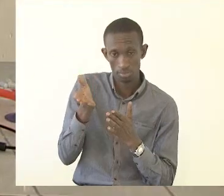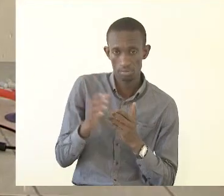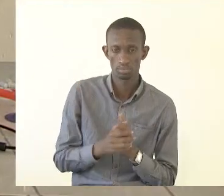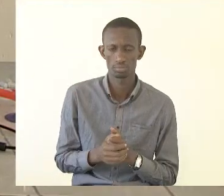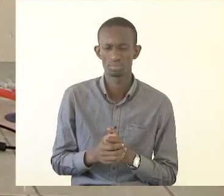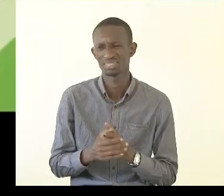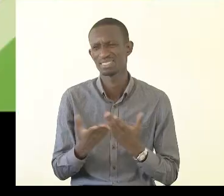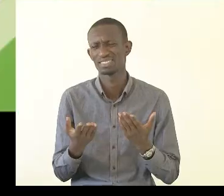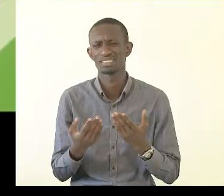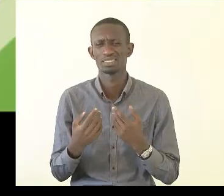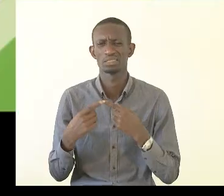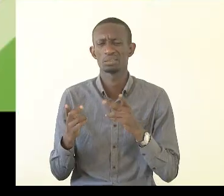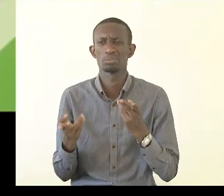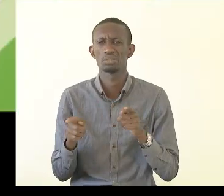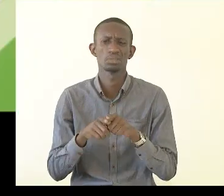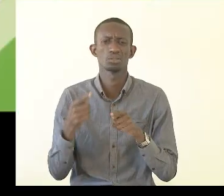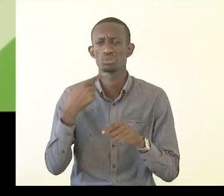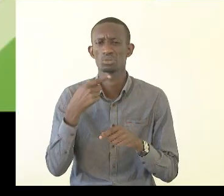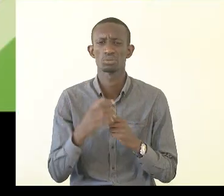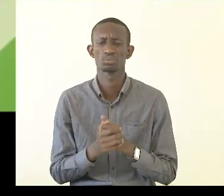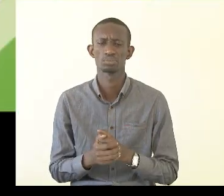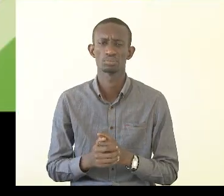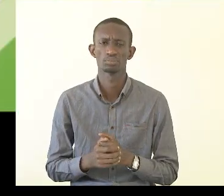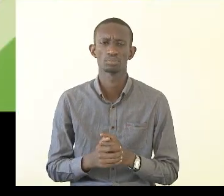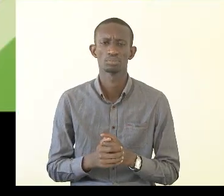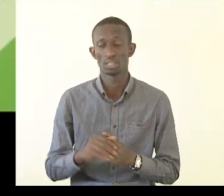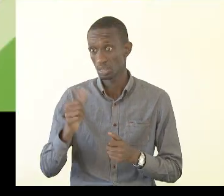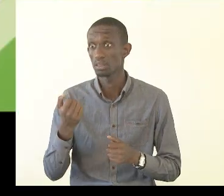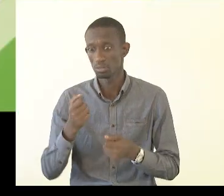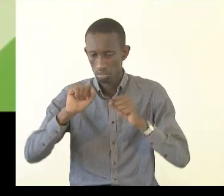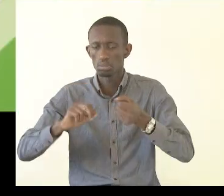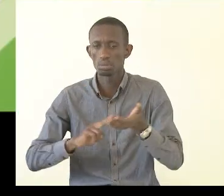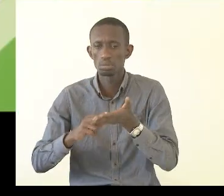a reaction. Dilute nitric acid can also be used.